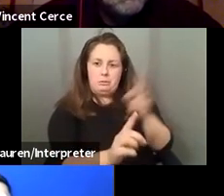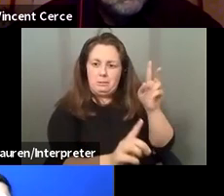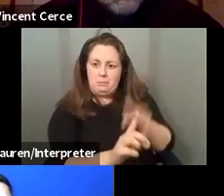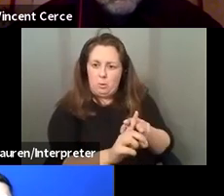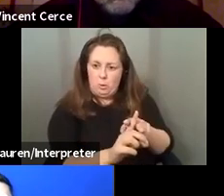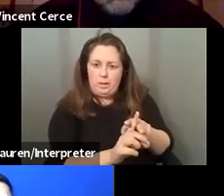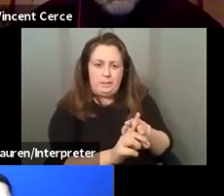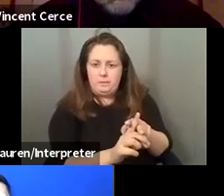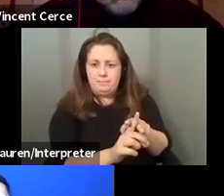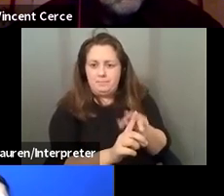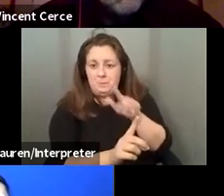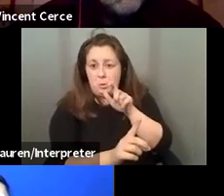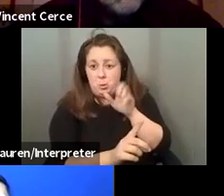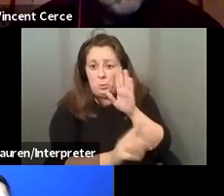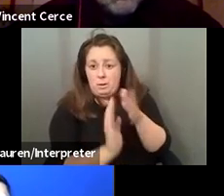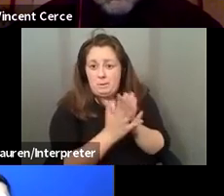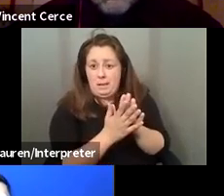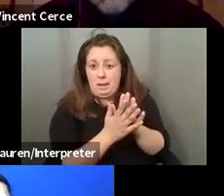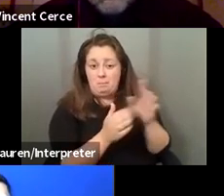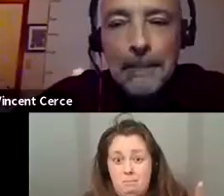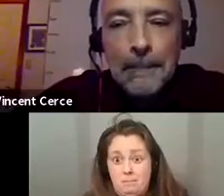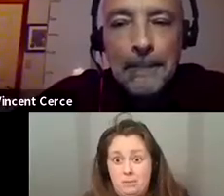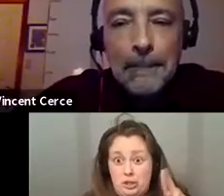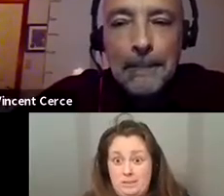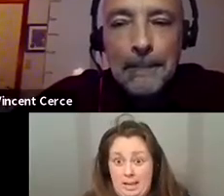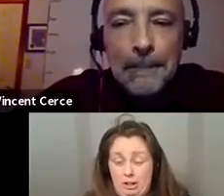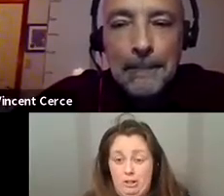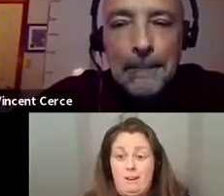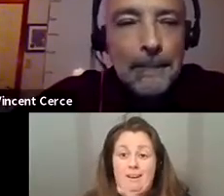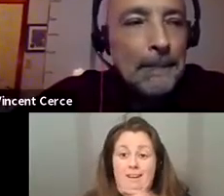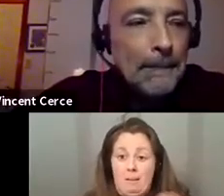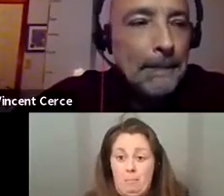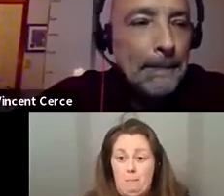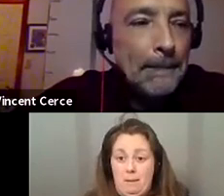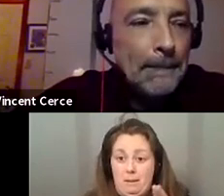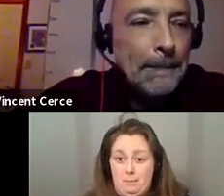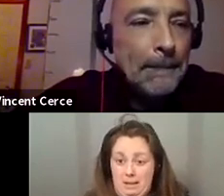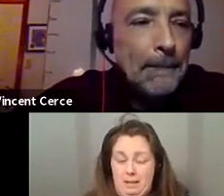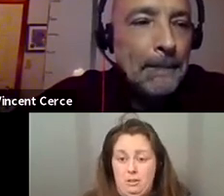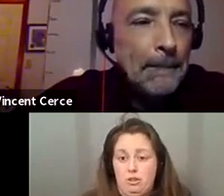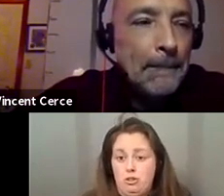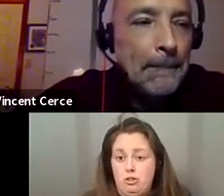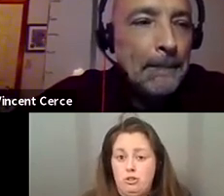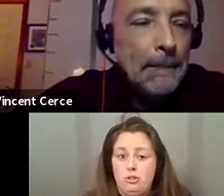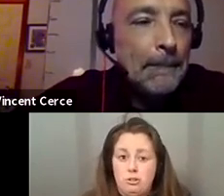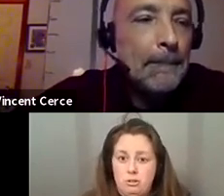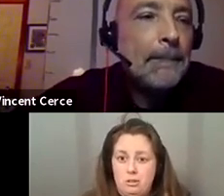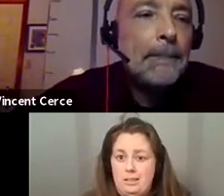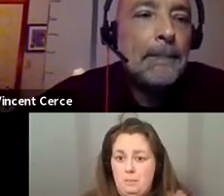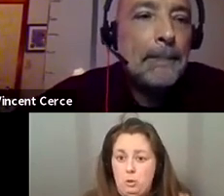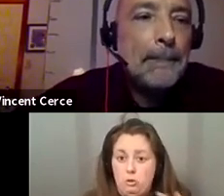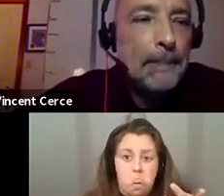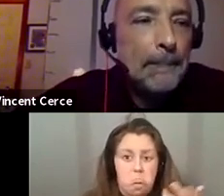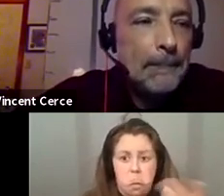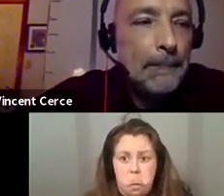be the number one signer of the warrants and who's going to be the backup. Okay. You do that, and you can maintain it the way you want,